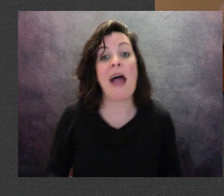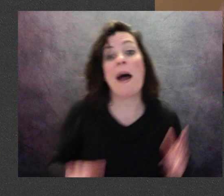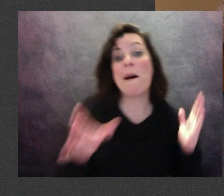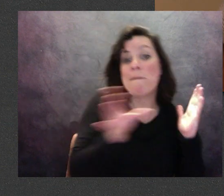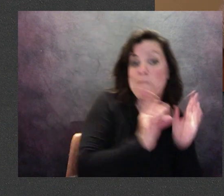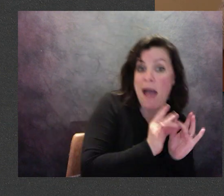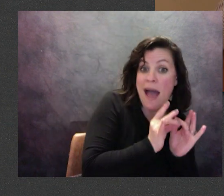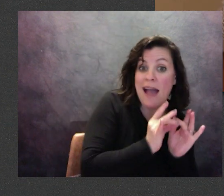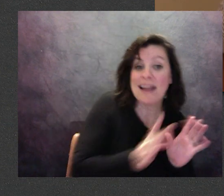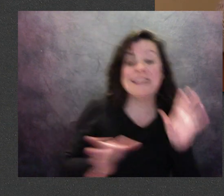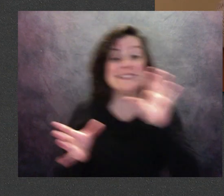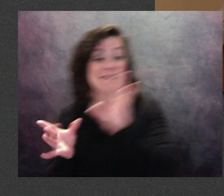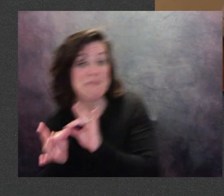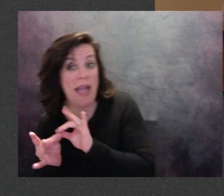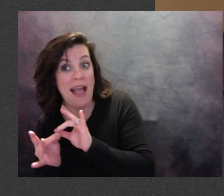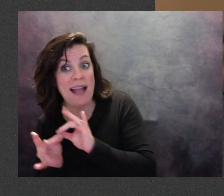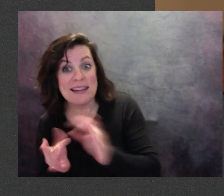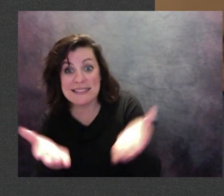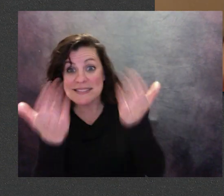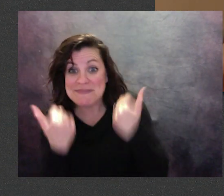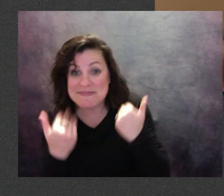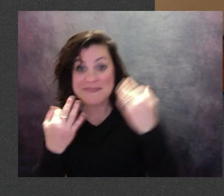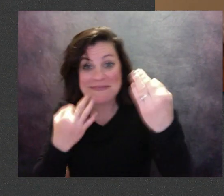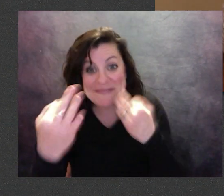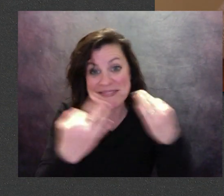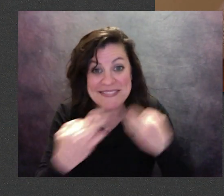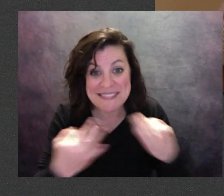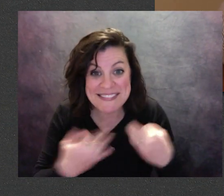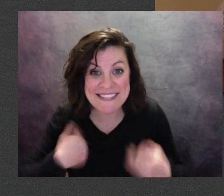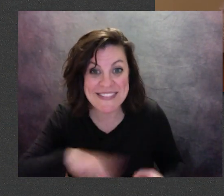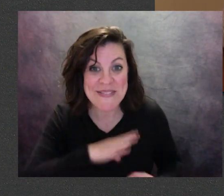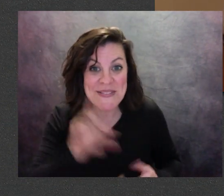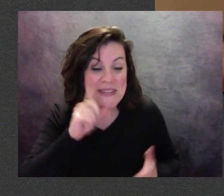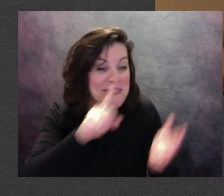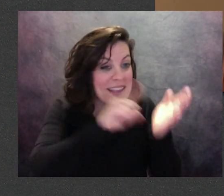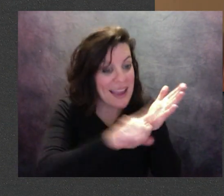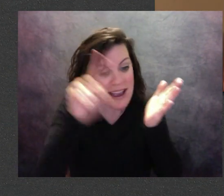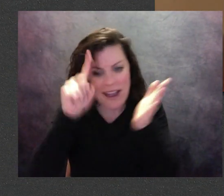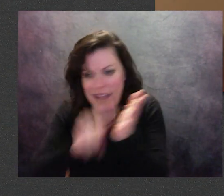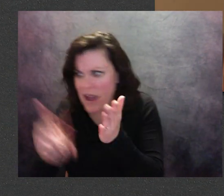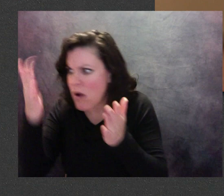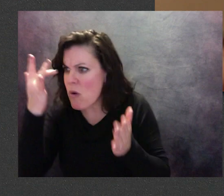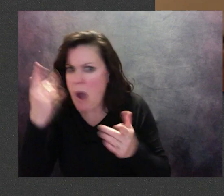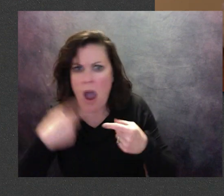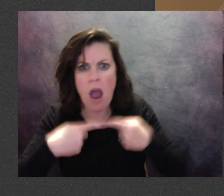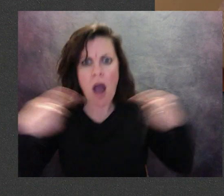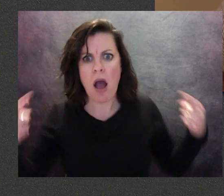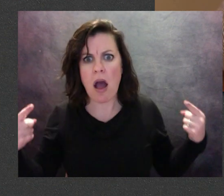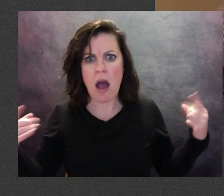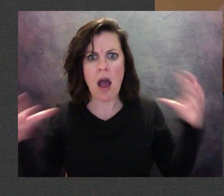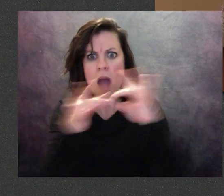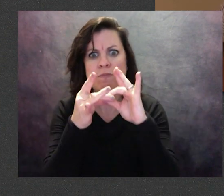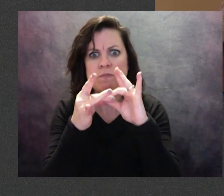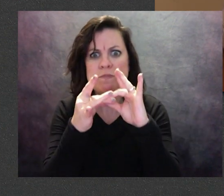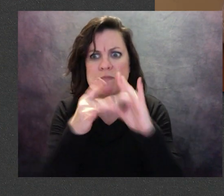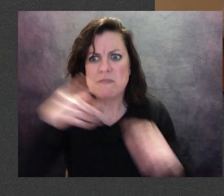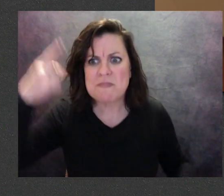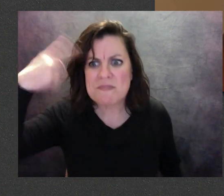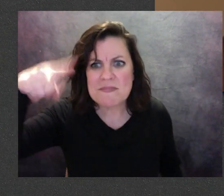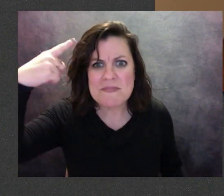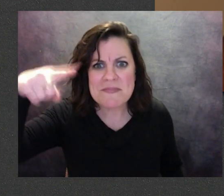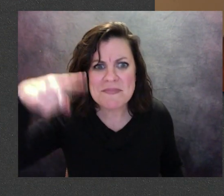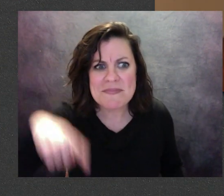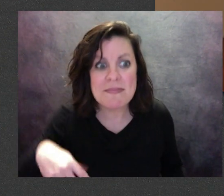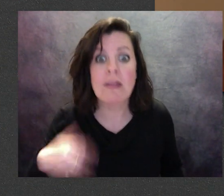Magnets, magnets, tell me all the facts. We will find out more about why opposites attract. And we